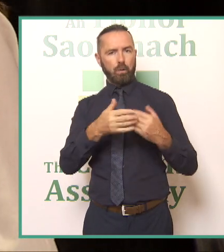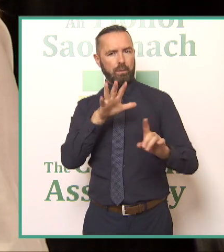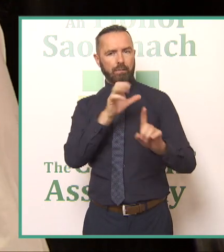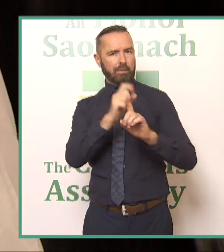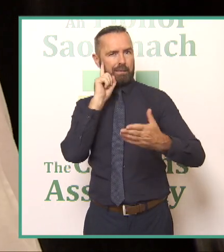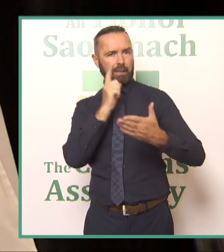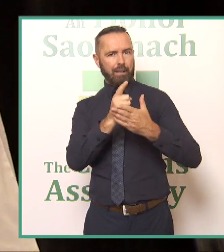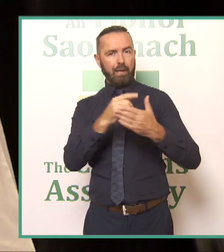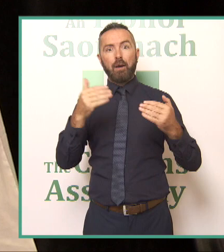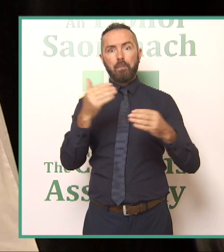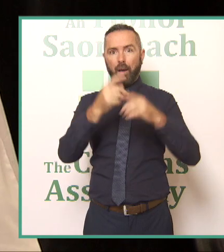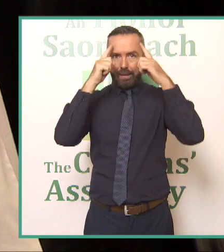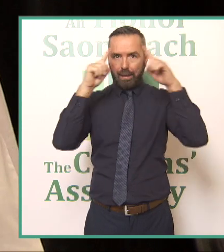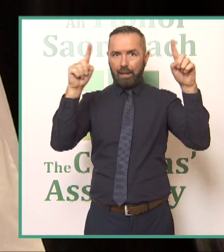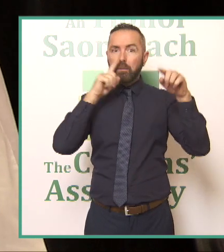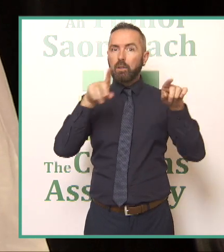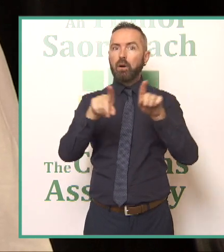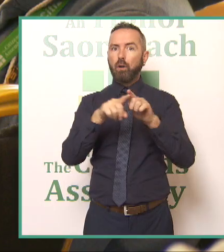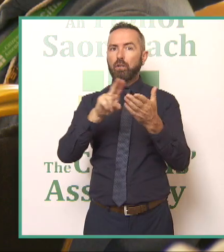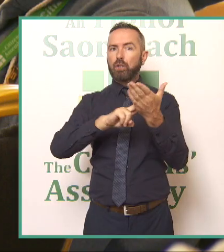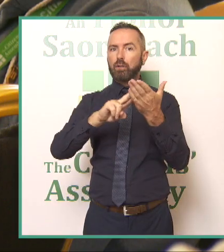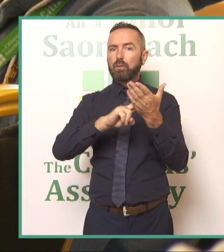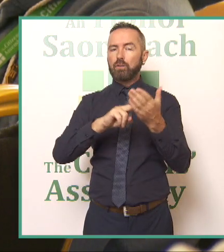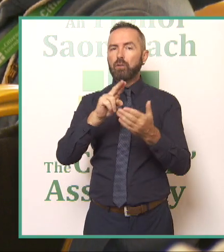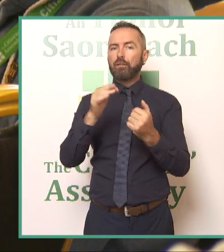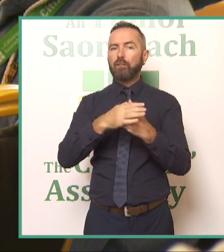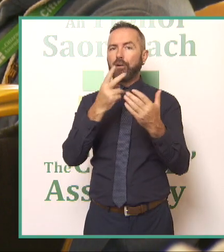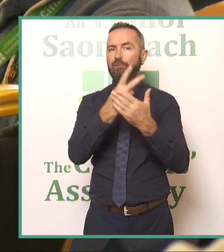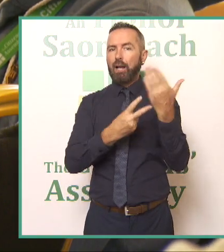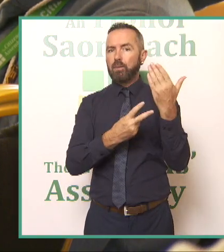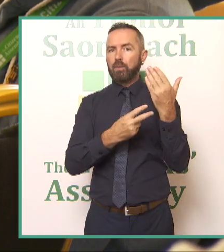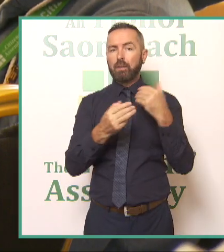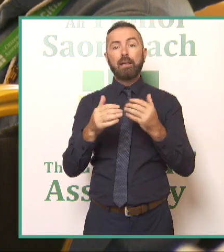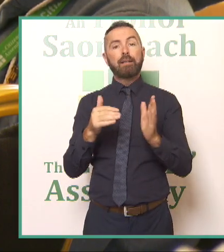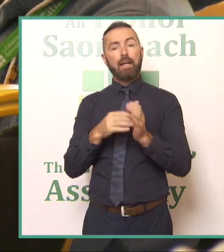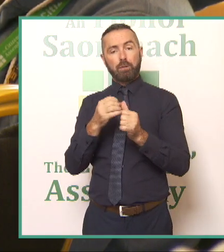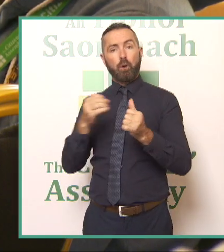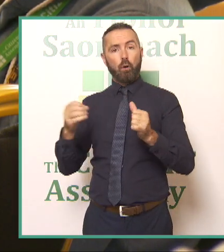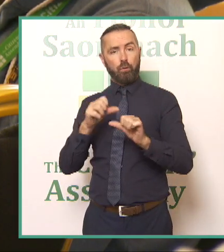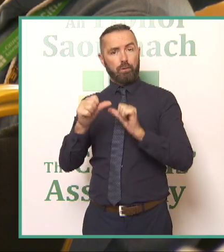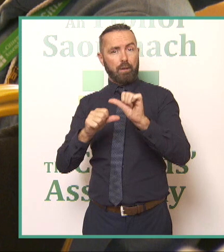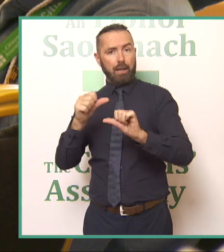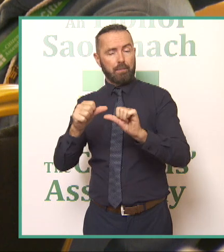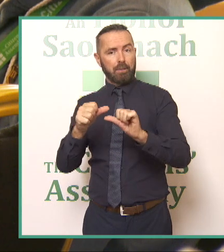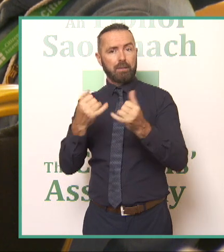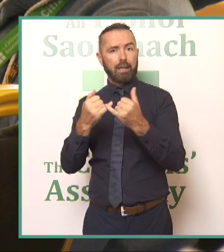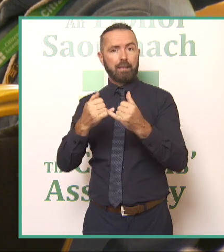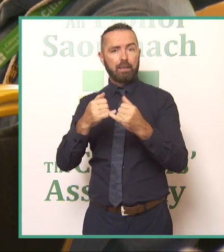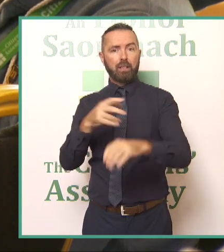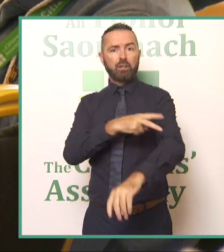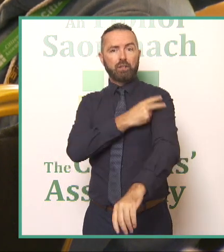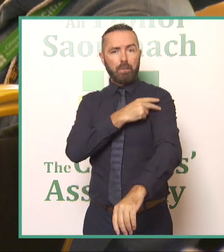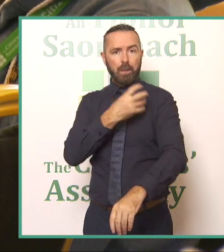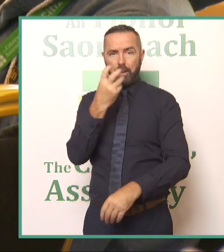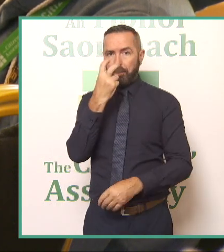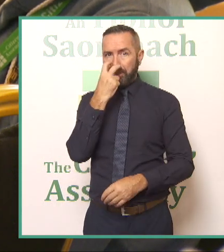are cattle, but they're also a unit of value. That doesn't mean that they're not looking at other livestock. So we get references to sheep, to pigs,